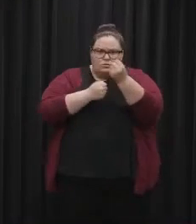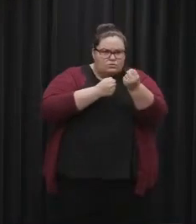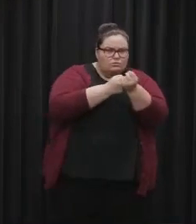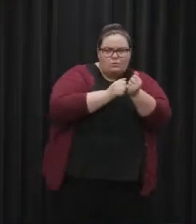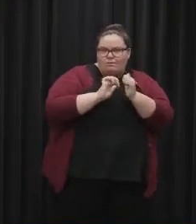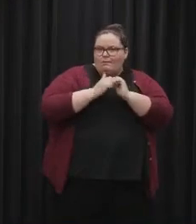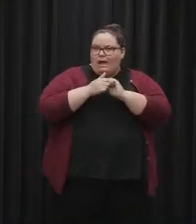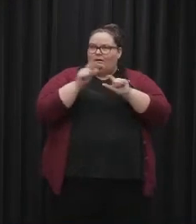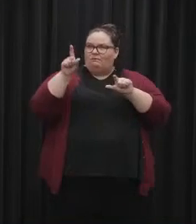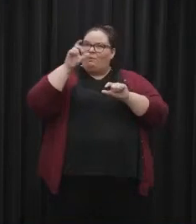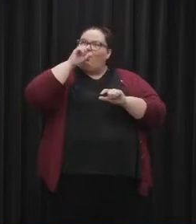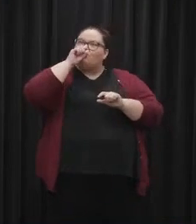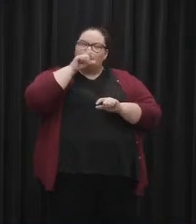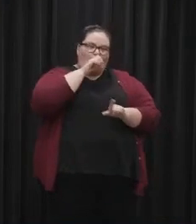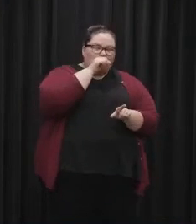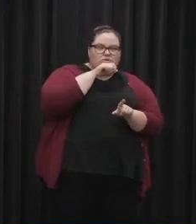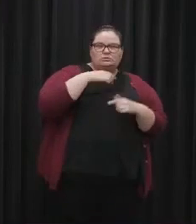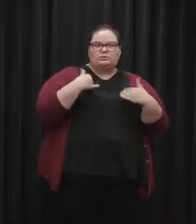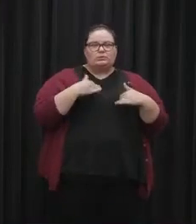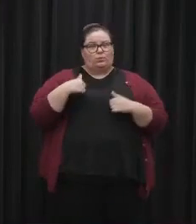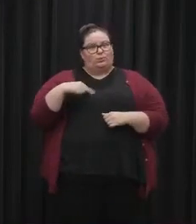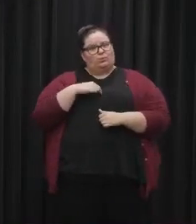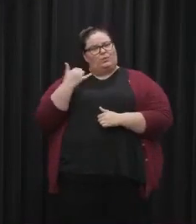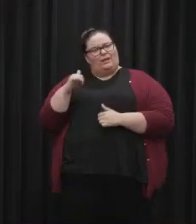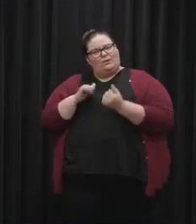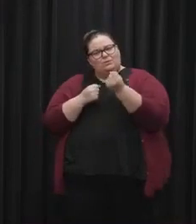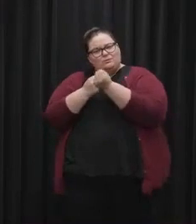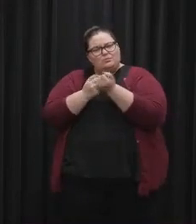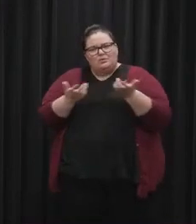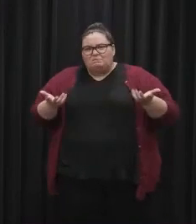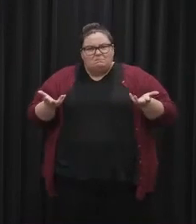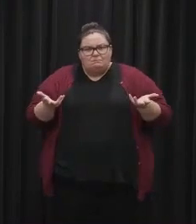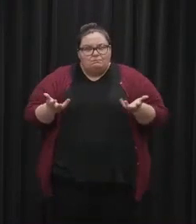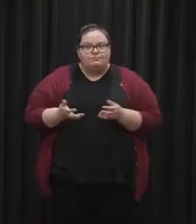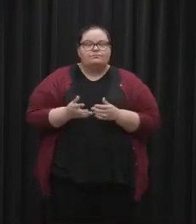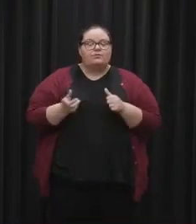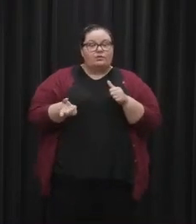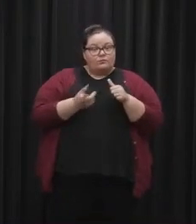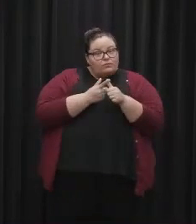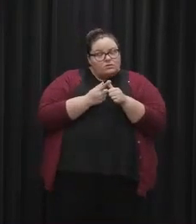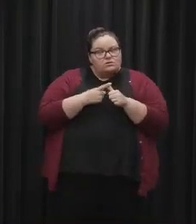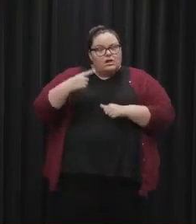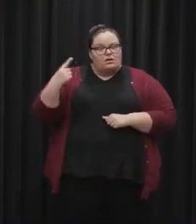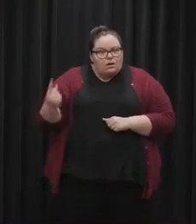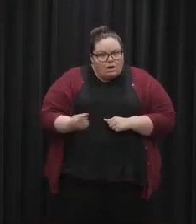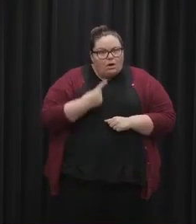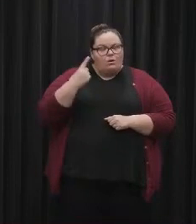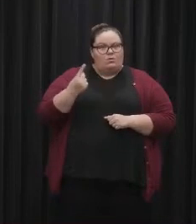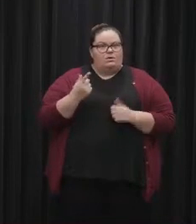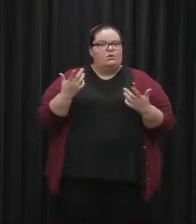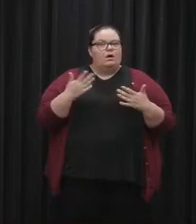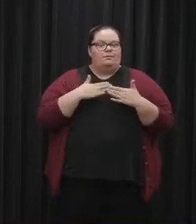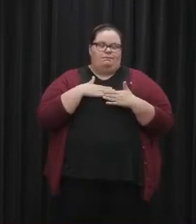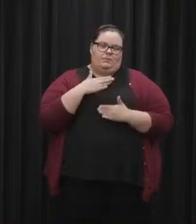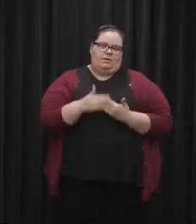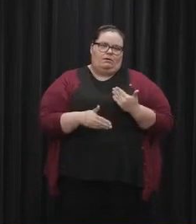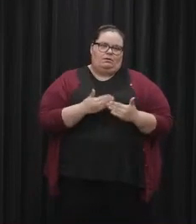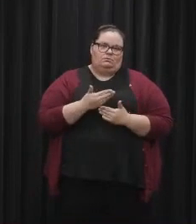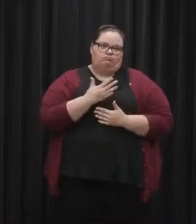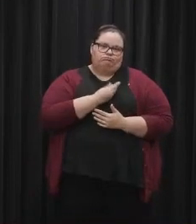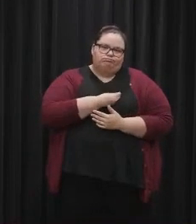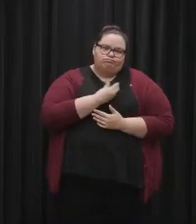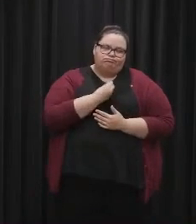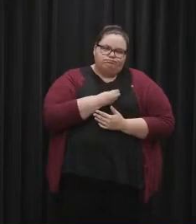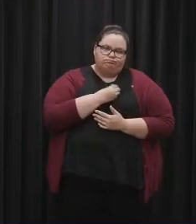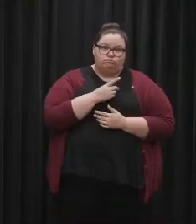Brunswickers who are now living with more restrictions due to COVID-19? First, last, and always, we can always be kind.